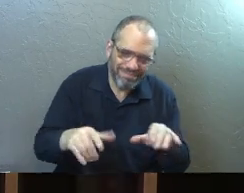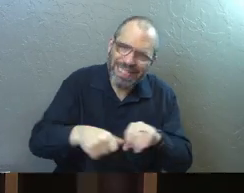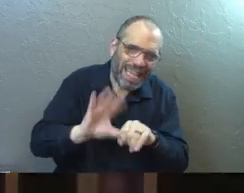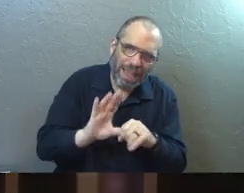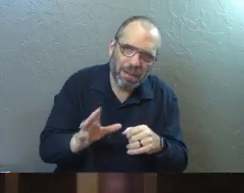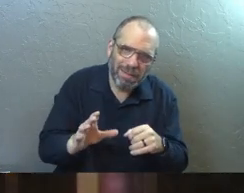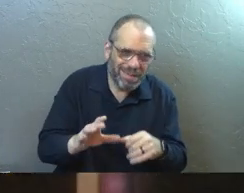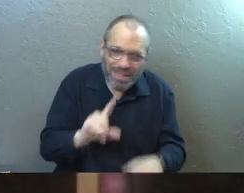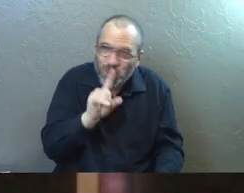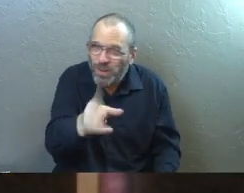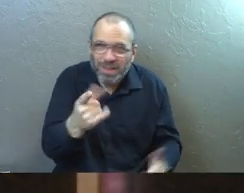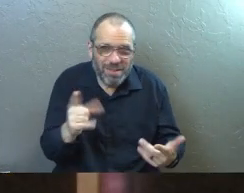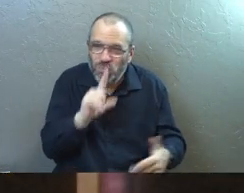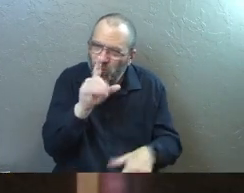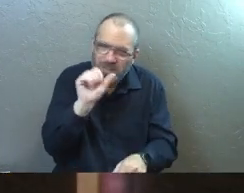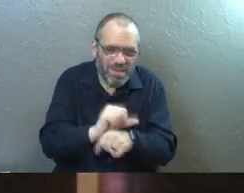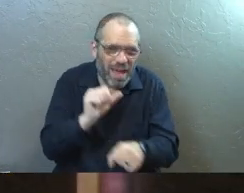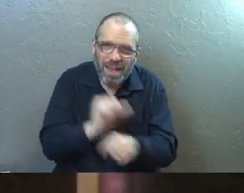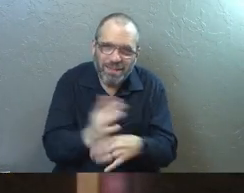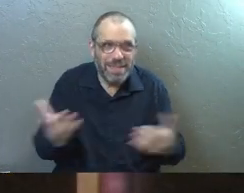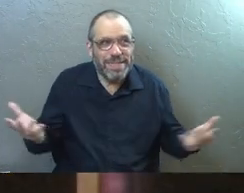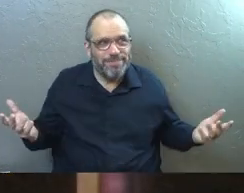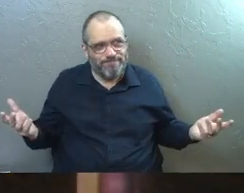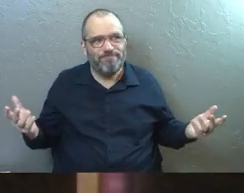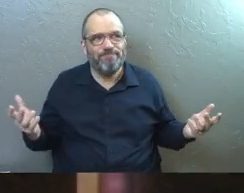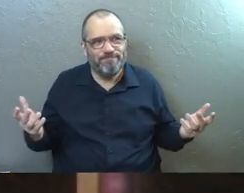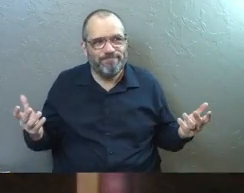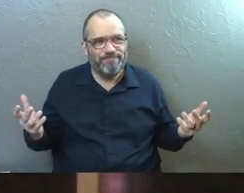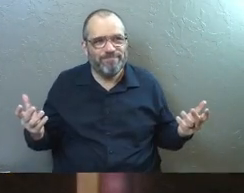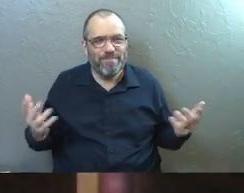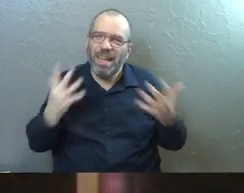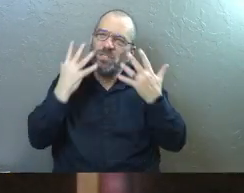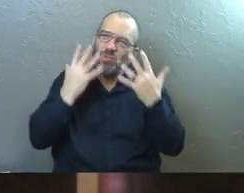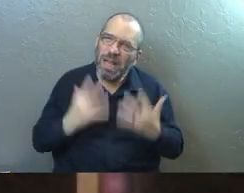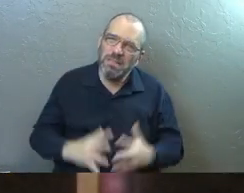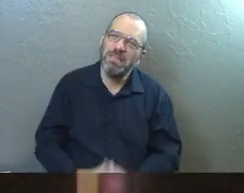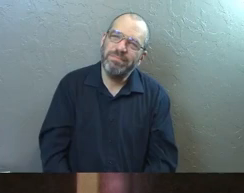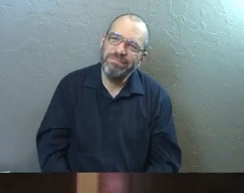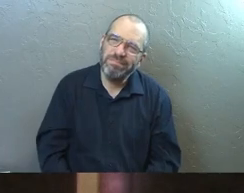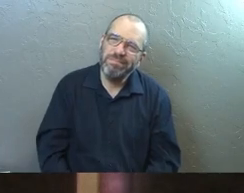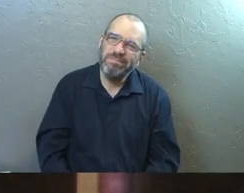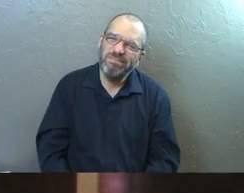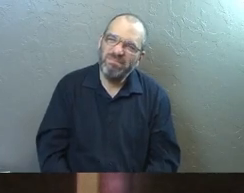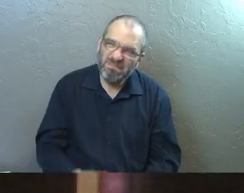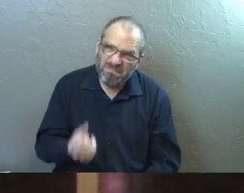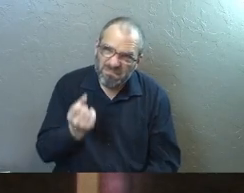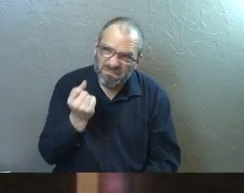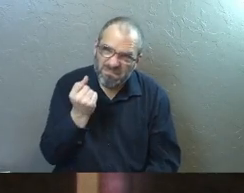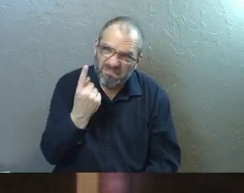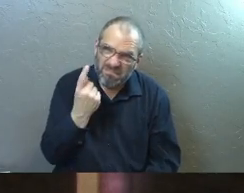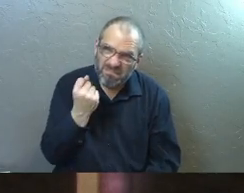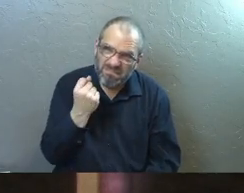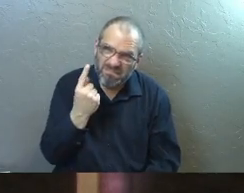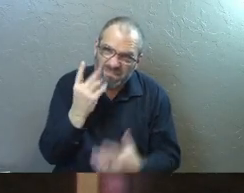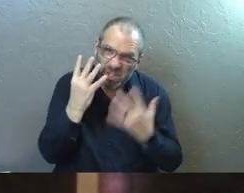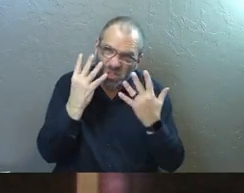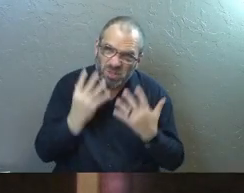reality. It's reality, but it's tragic. Do you feel the tragedy of